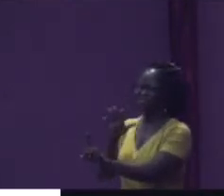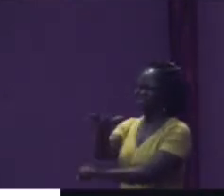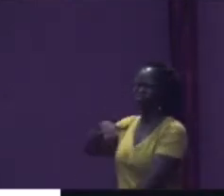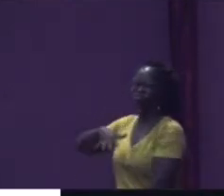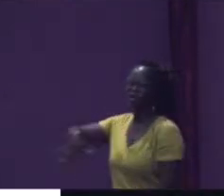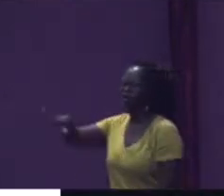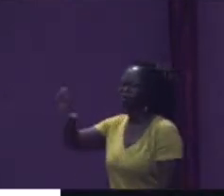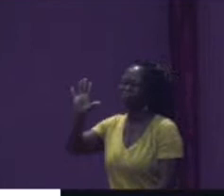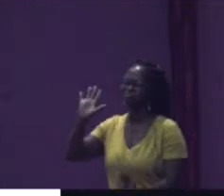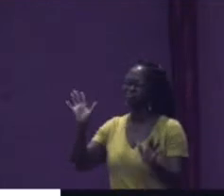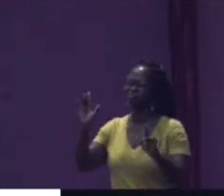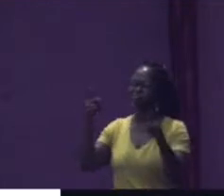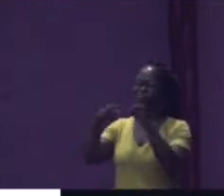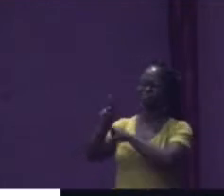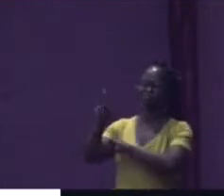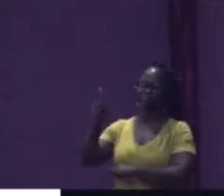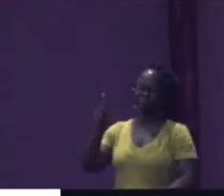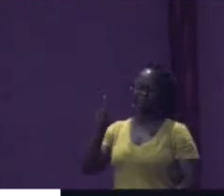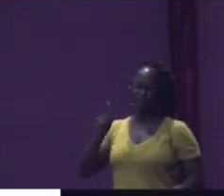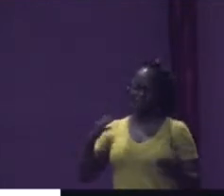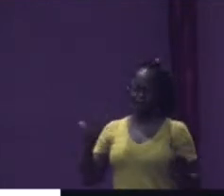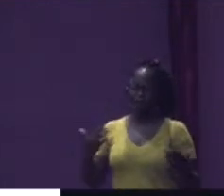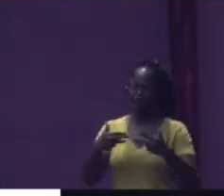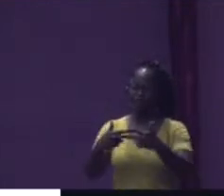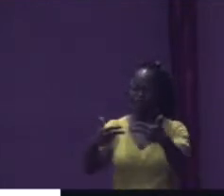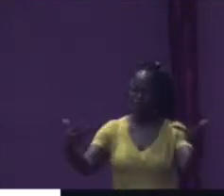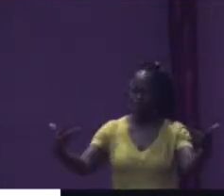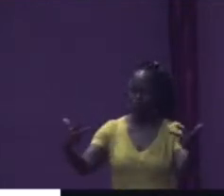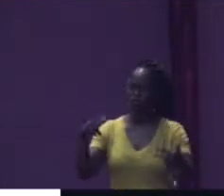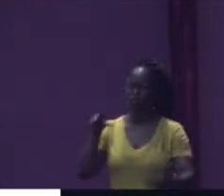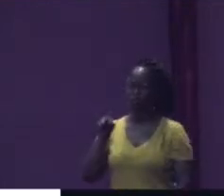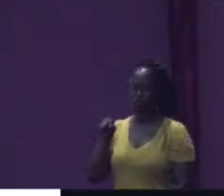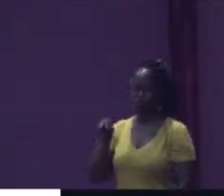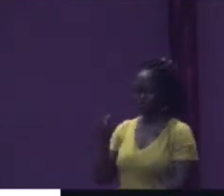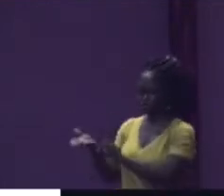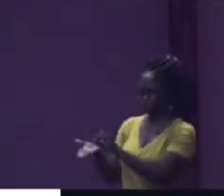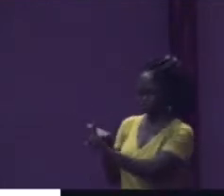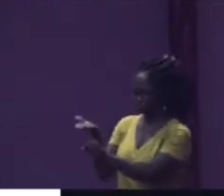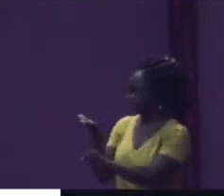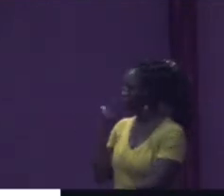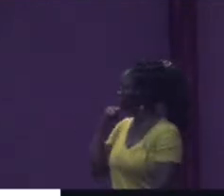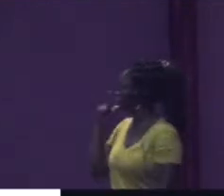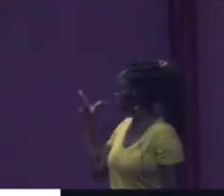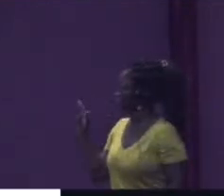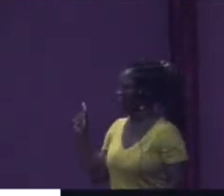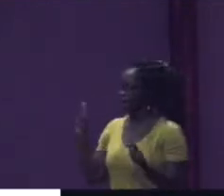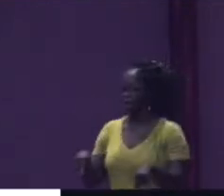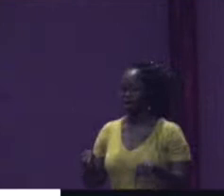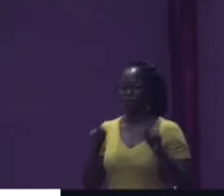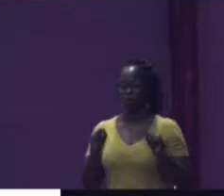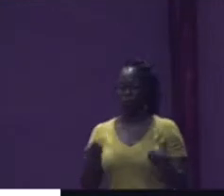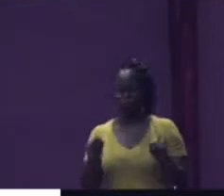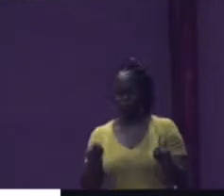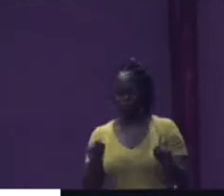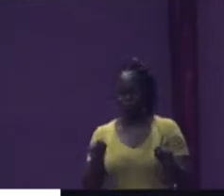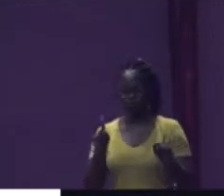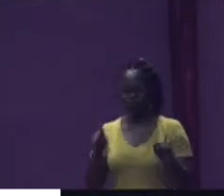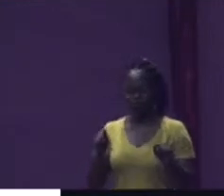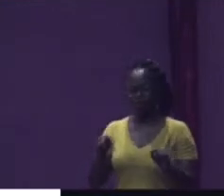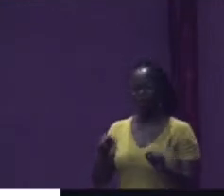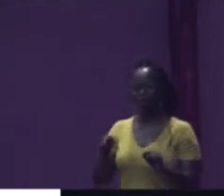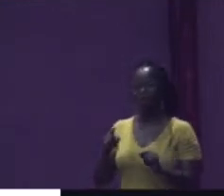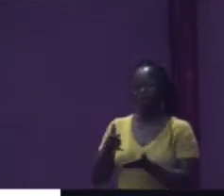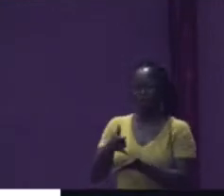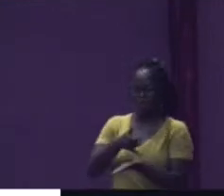Okay, now one of the things that she's doing here is she warms some oil on her hands so they'll